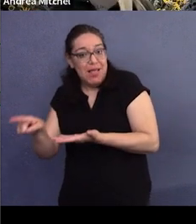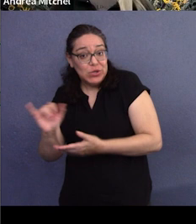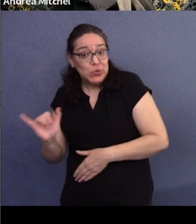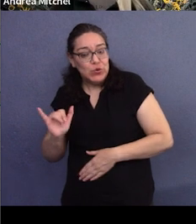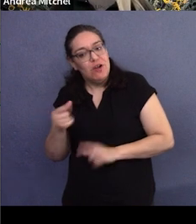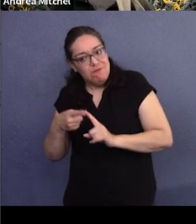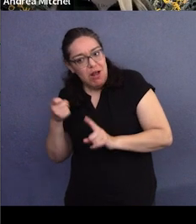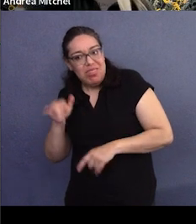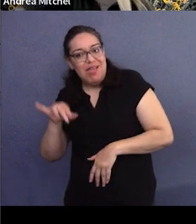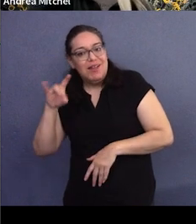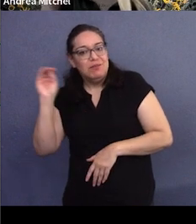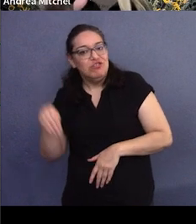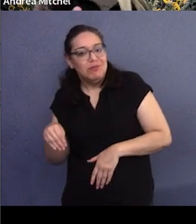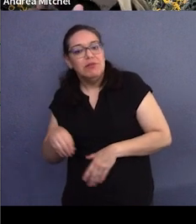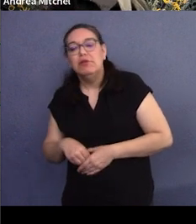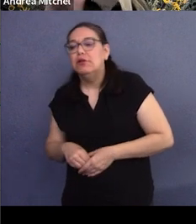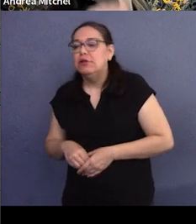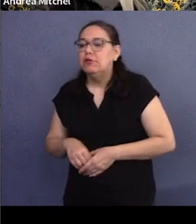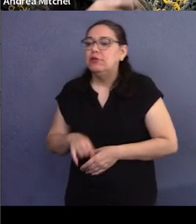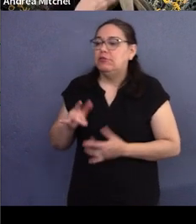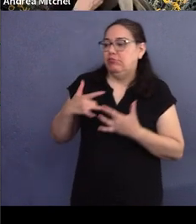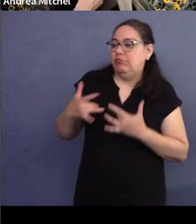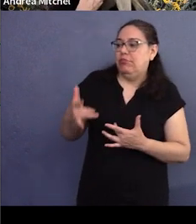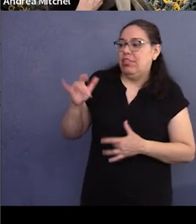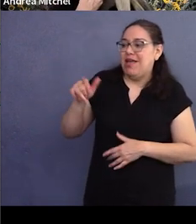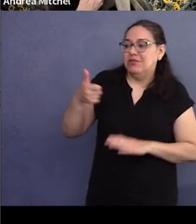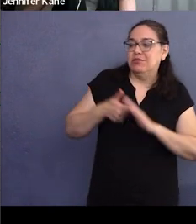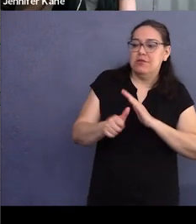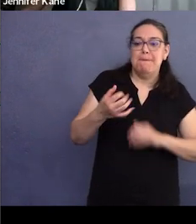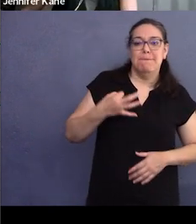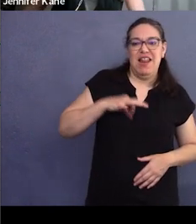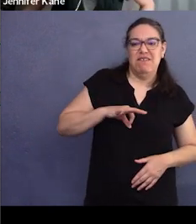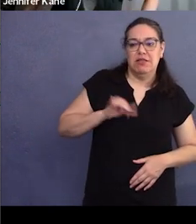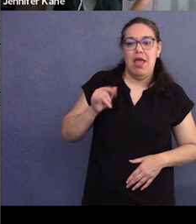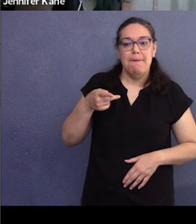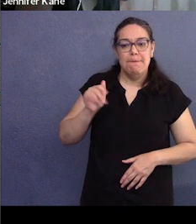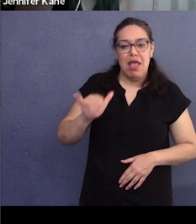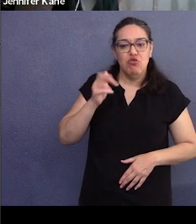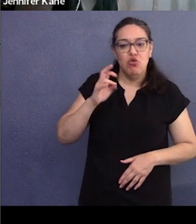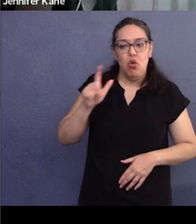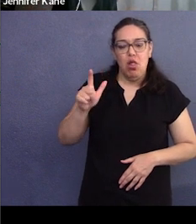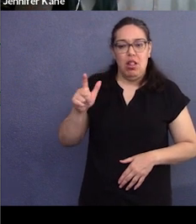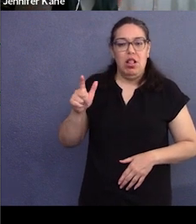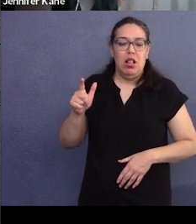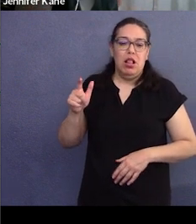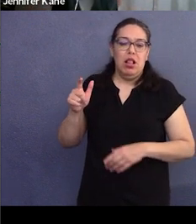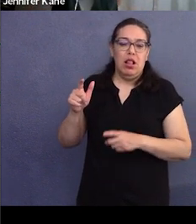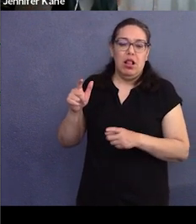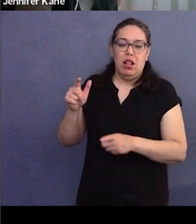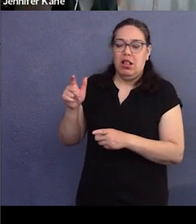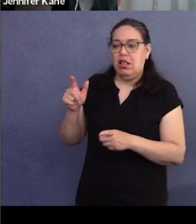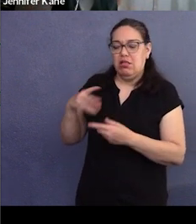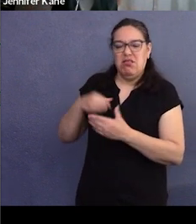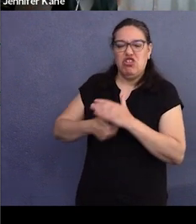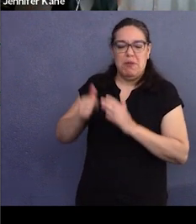Yep. And that would all go Yeah. under, usually when Uh, you do things like that, that goes under benefits. Yeah, so sorry, AB5, for those of you who are unfamiliar with